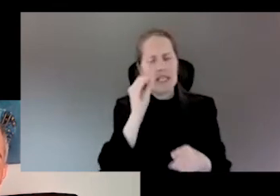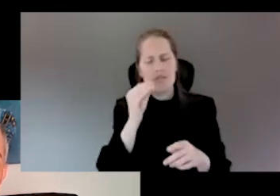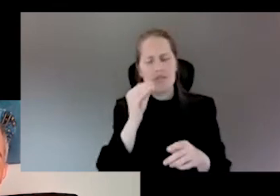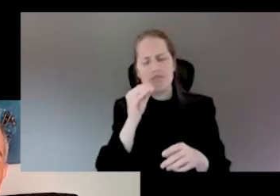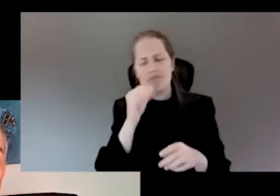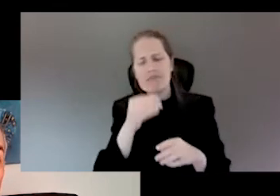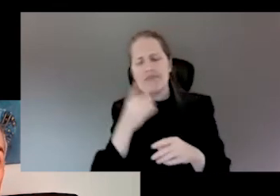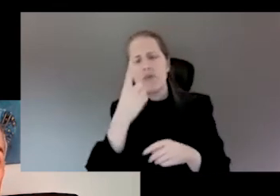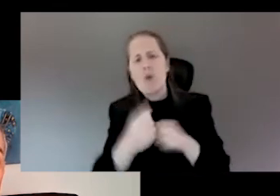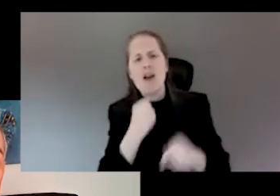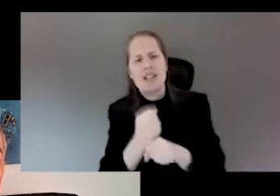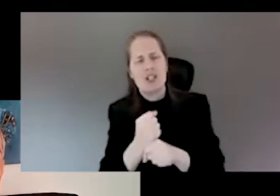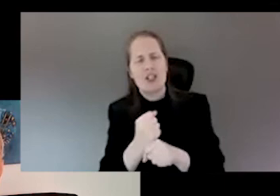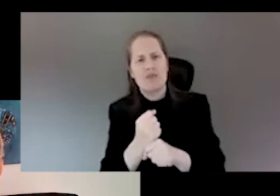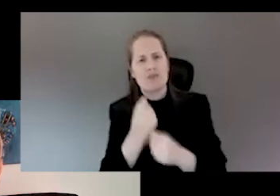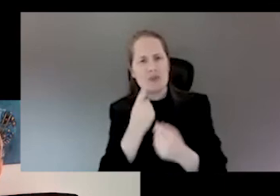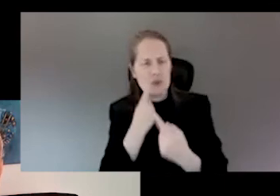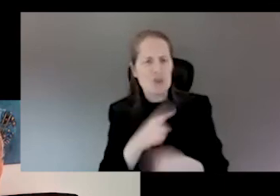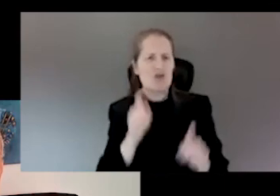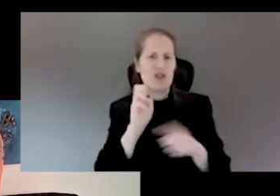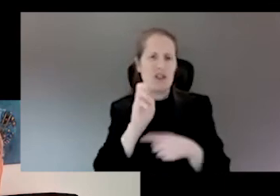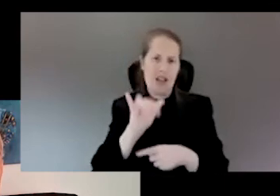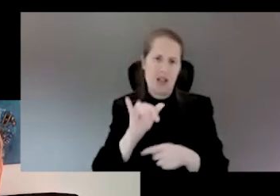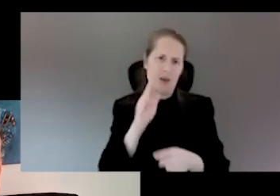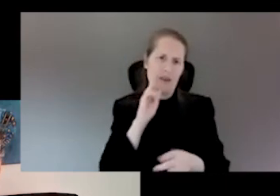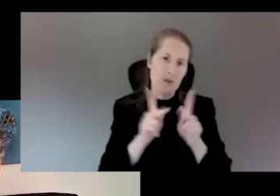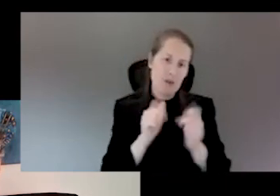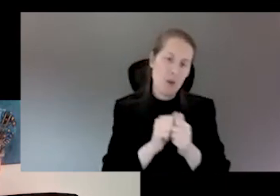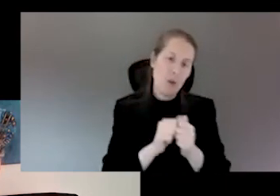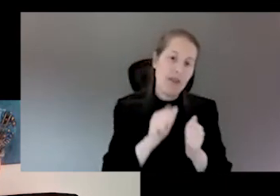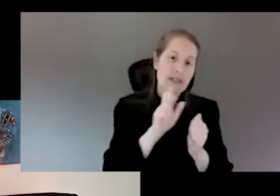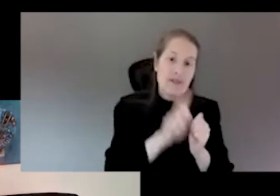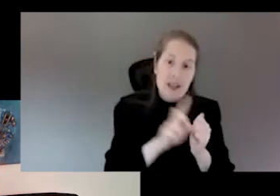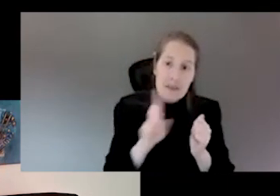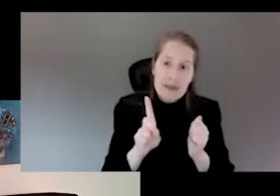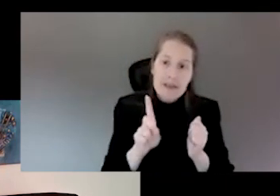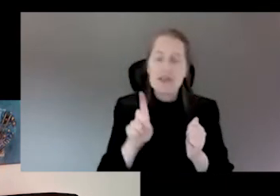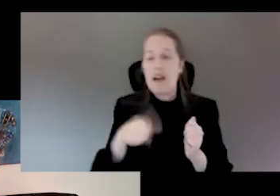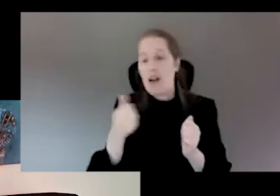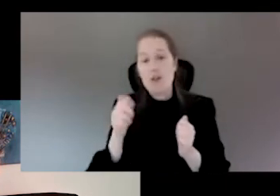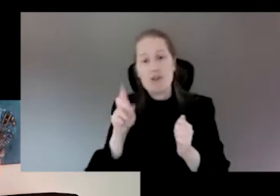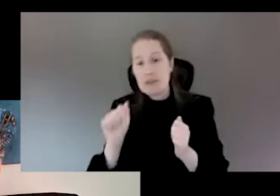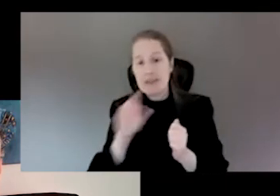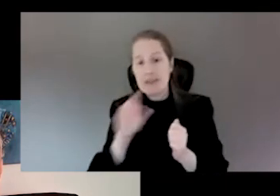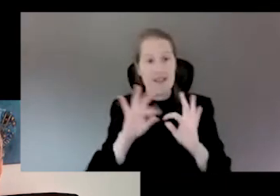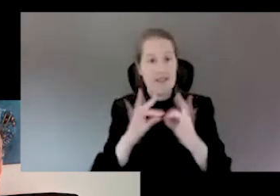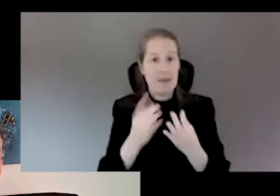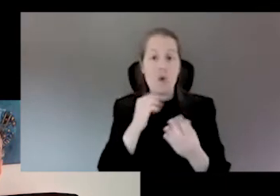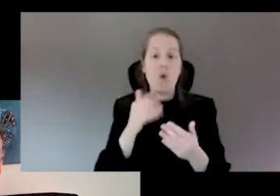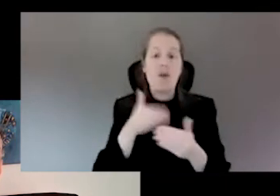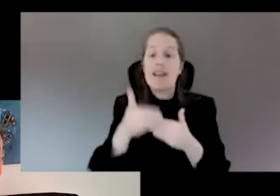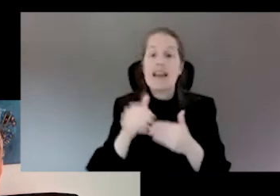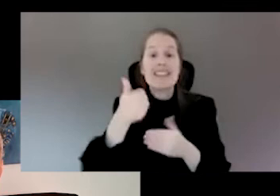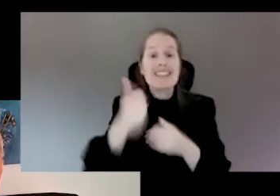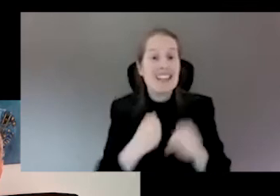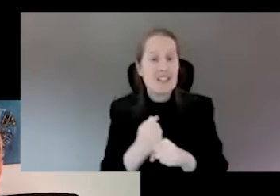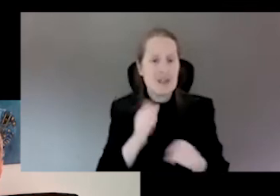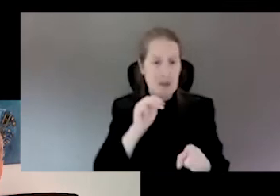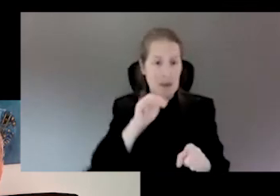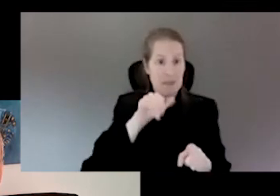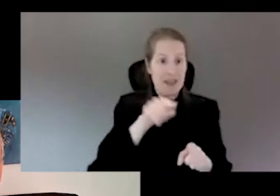for people with developmental and other disabilities and their families? And how about the next 10 years? And Mia, you were talking about your